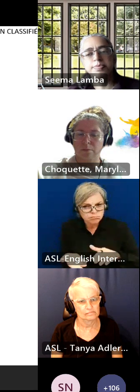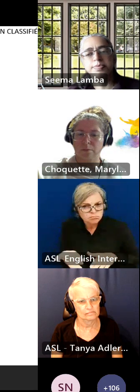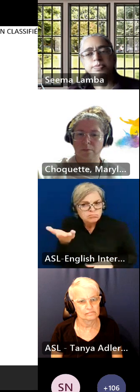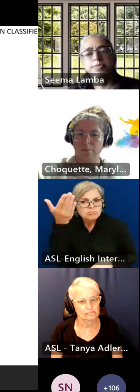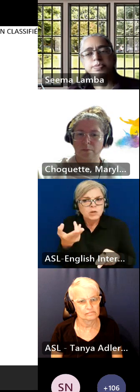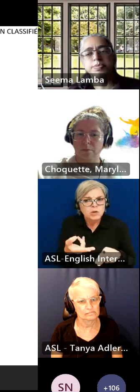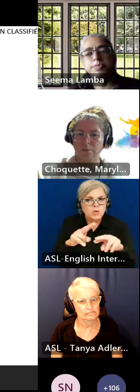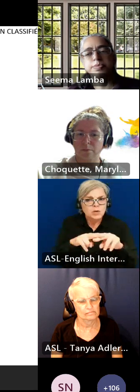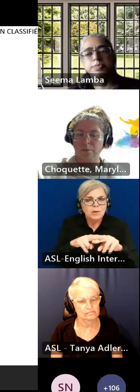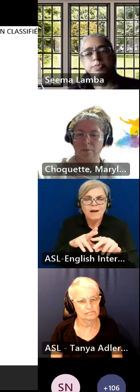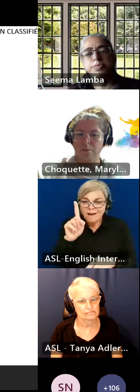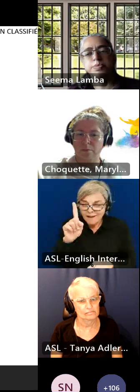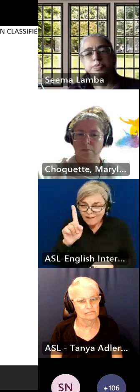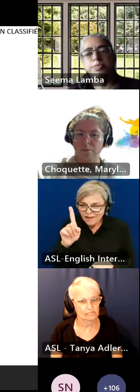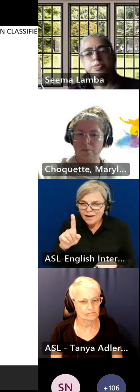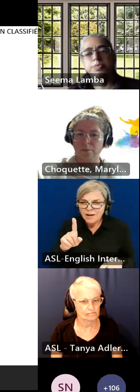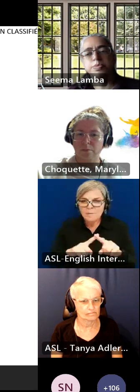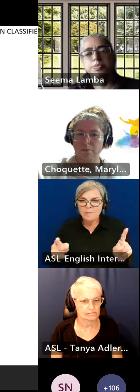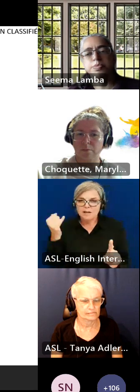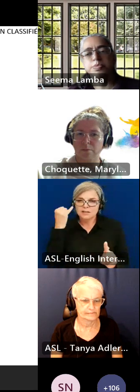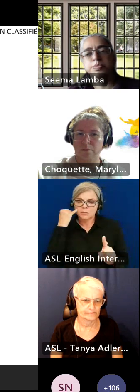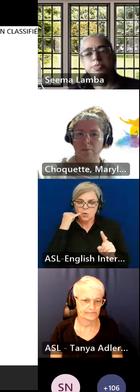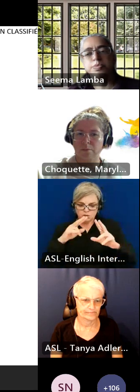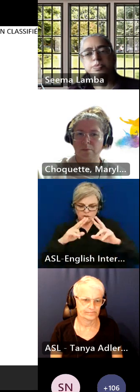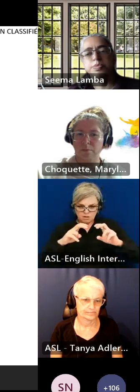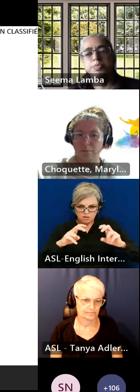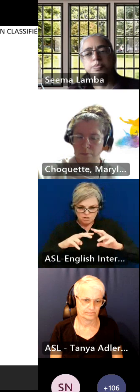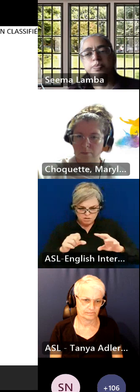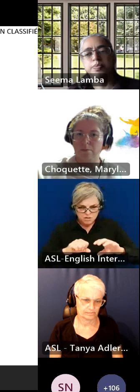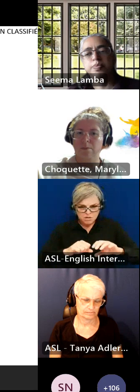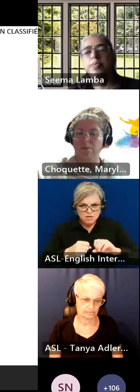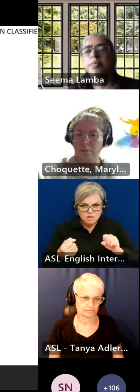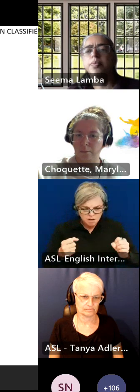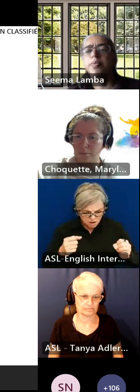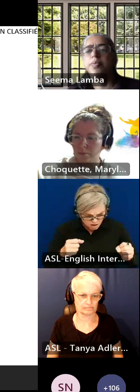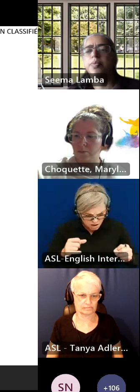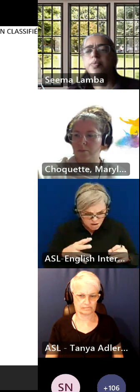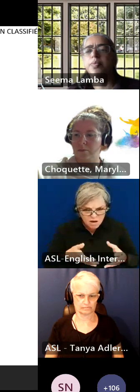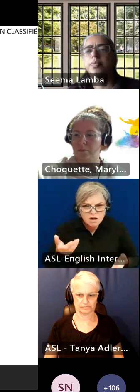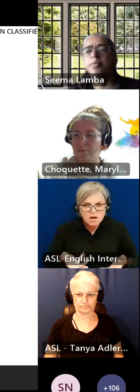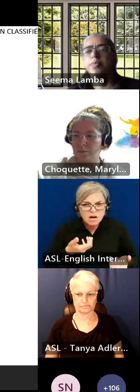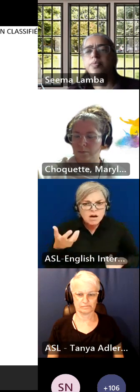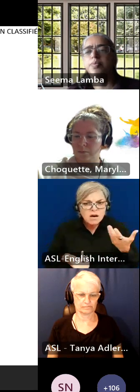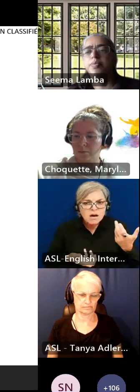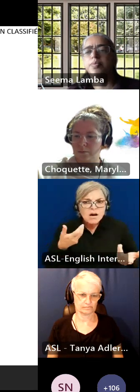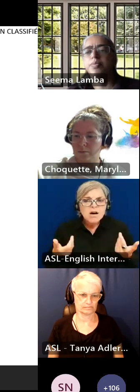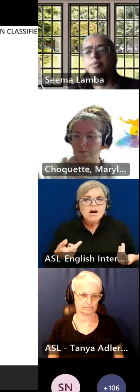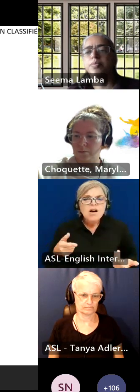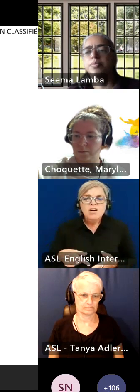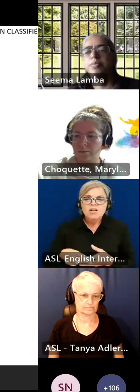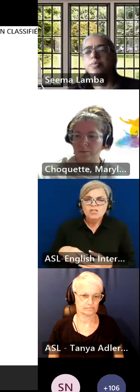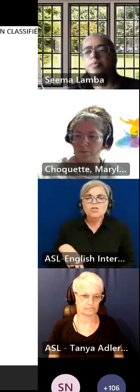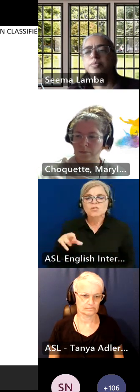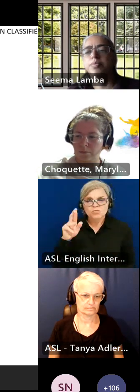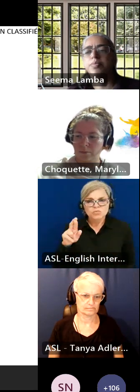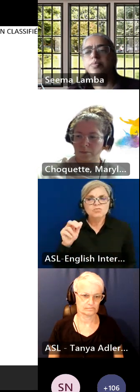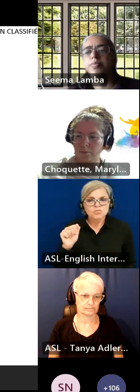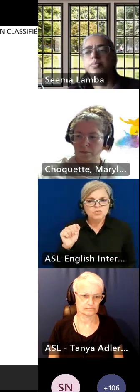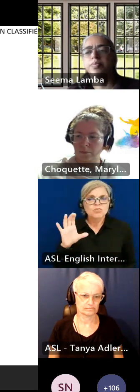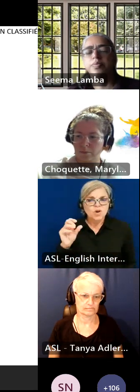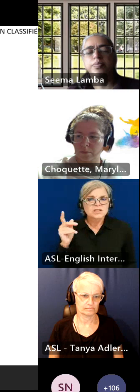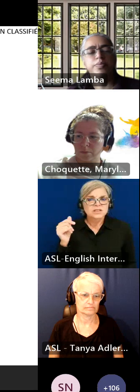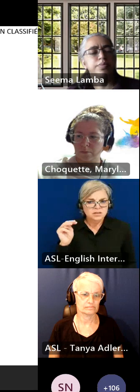when you break it down, you see there's a serious practice of racism in the progression of this